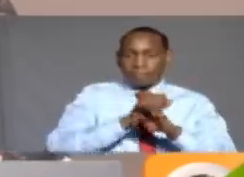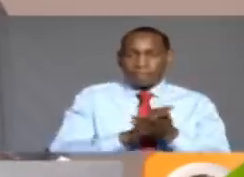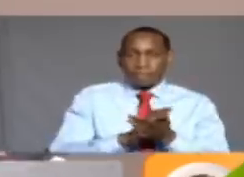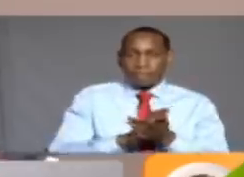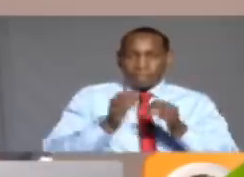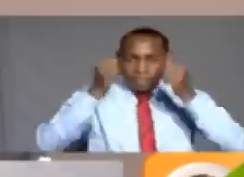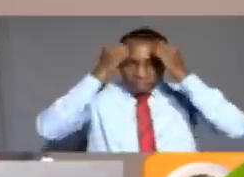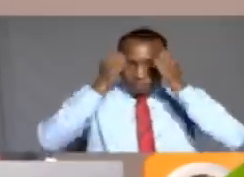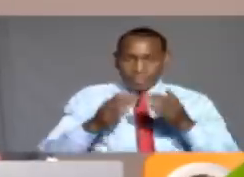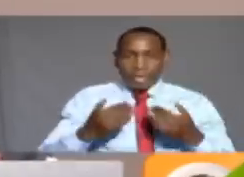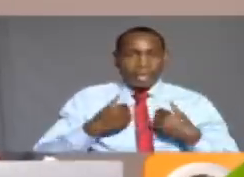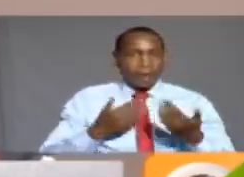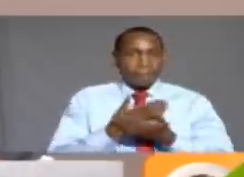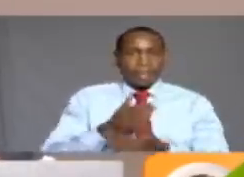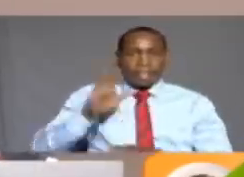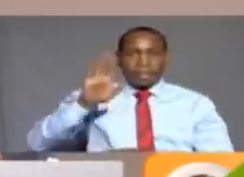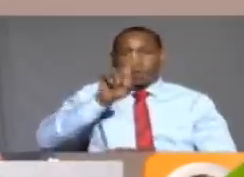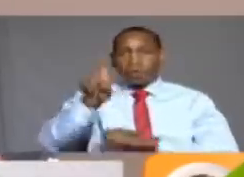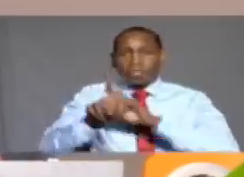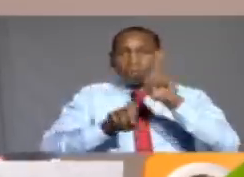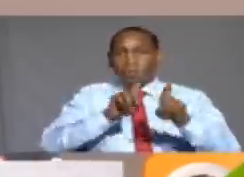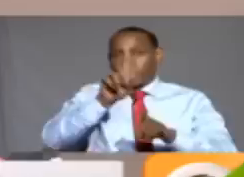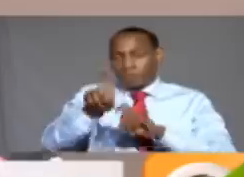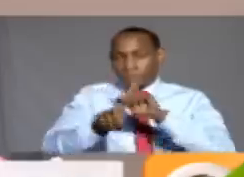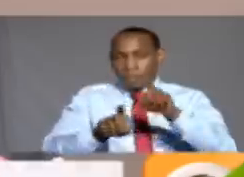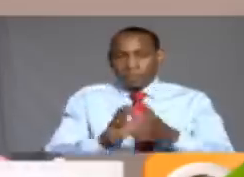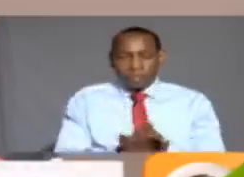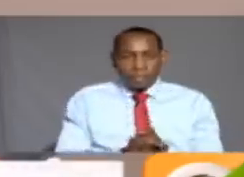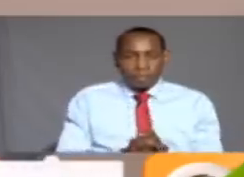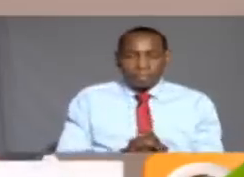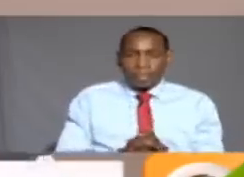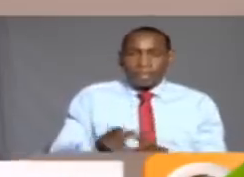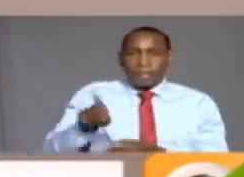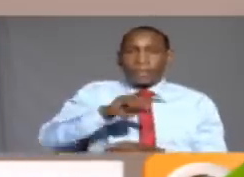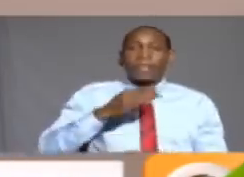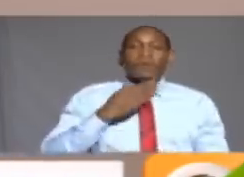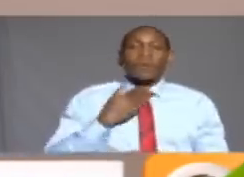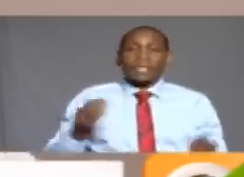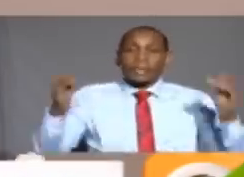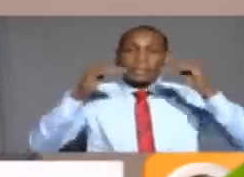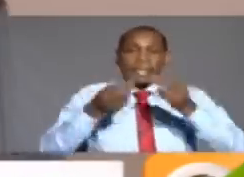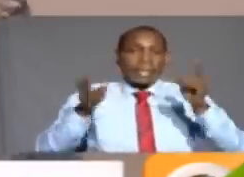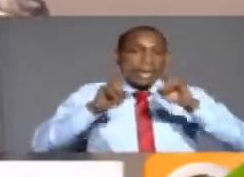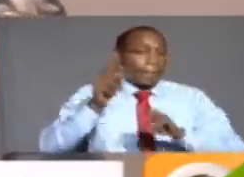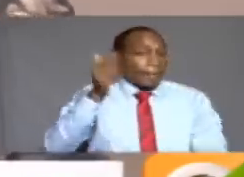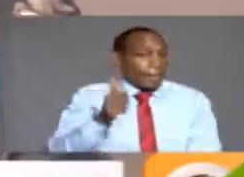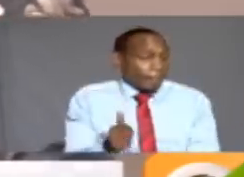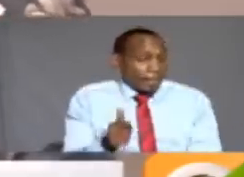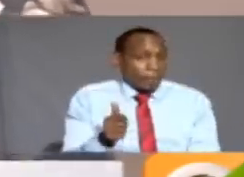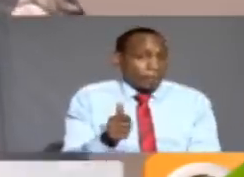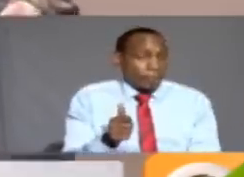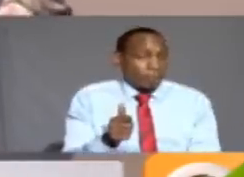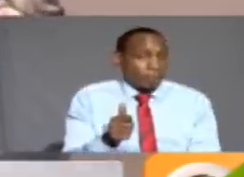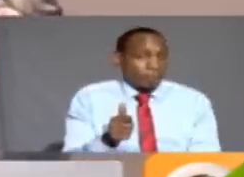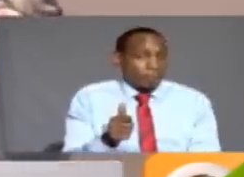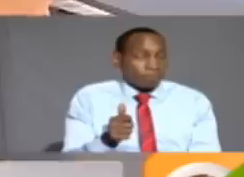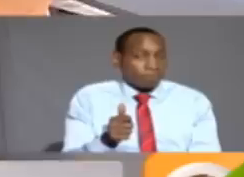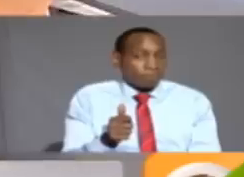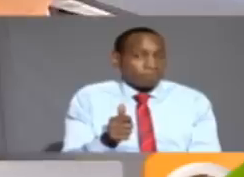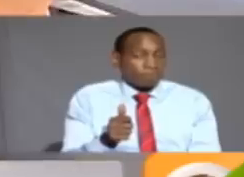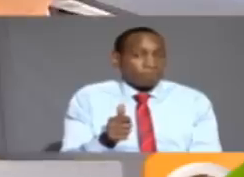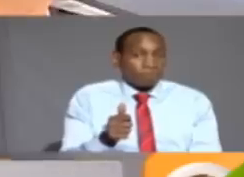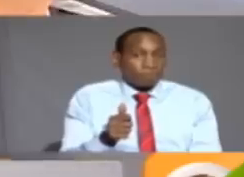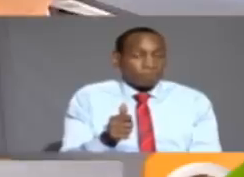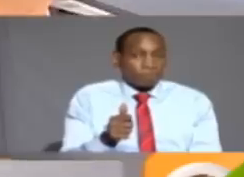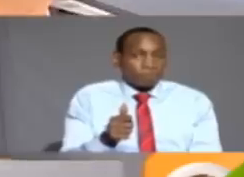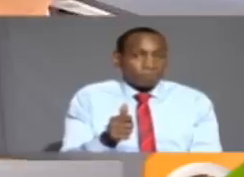their hands up. Have they you asked him questions? We have. Have we have called for a meeting. It has not occurred. Let me move from there. No, party, it's okay.